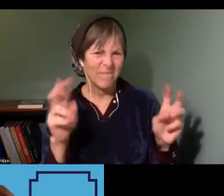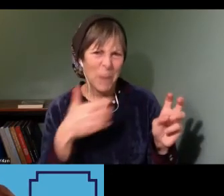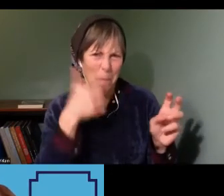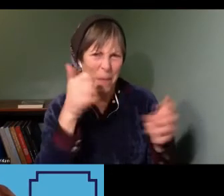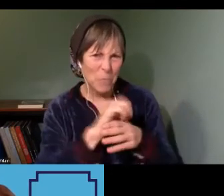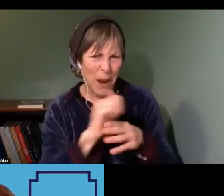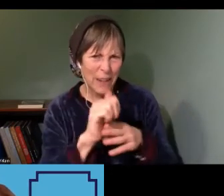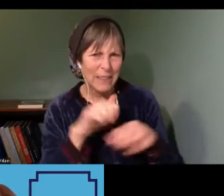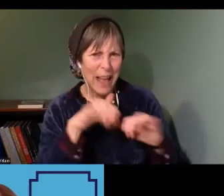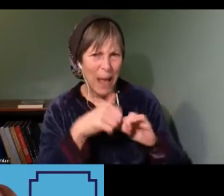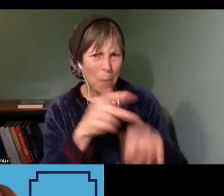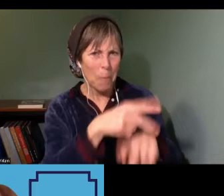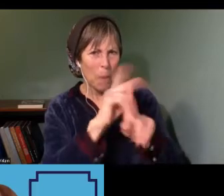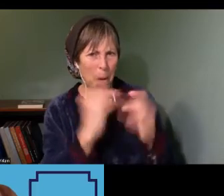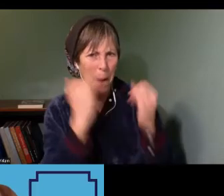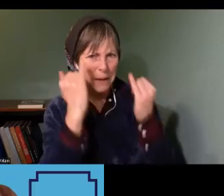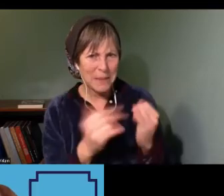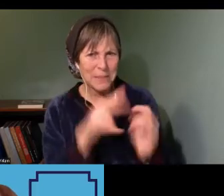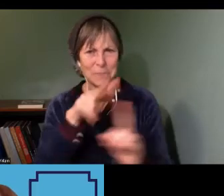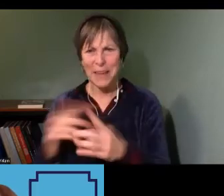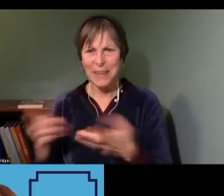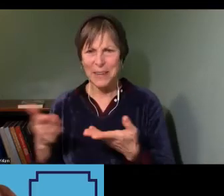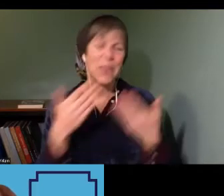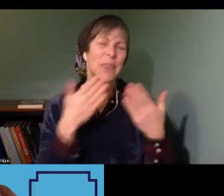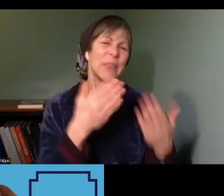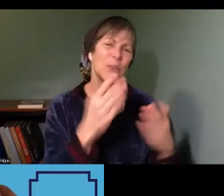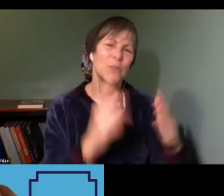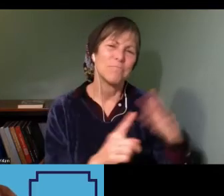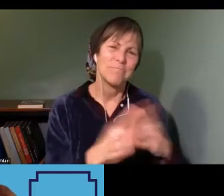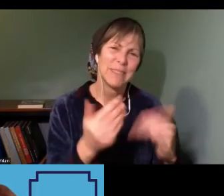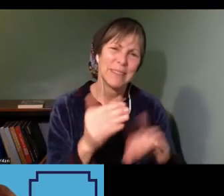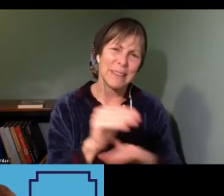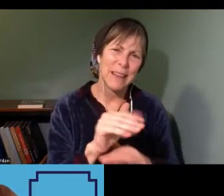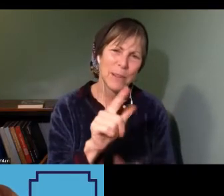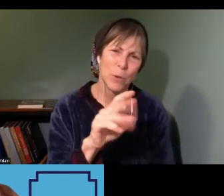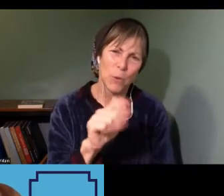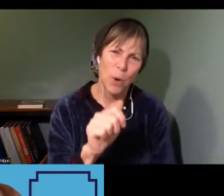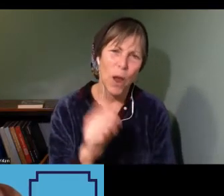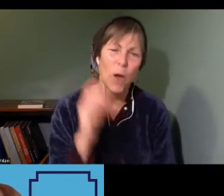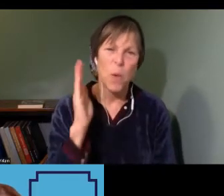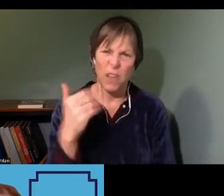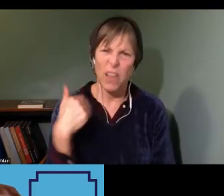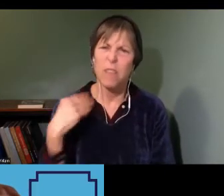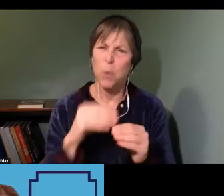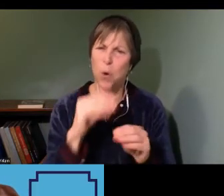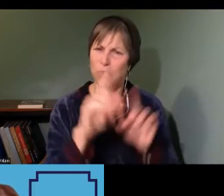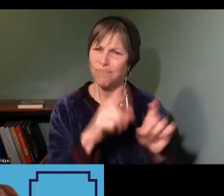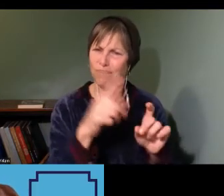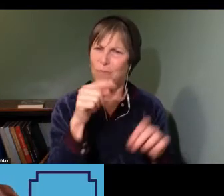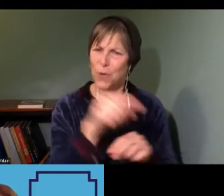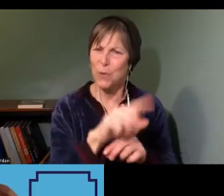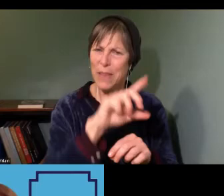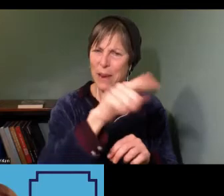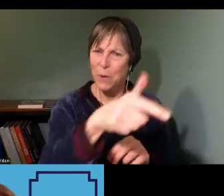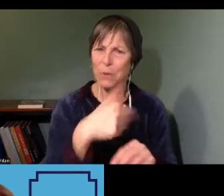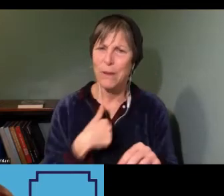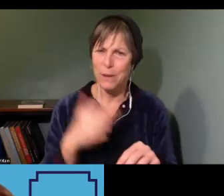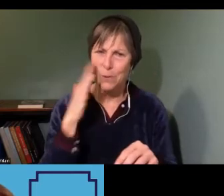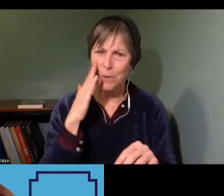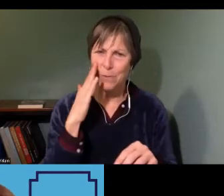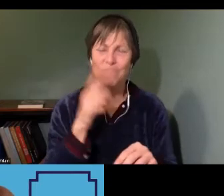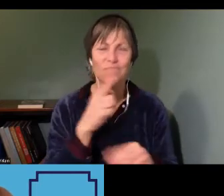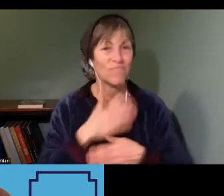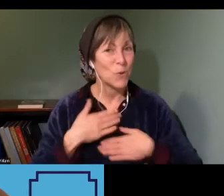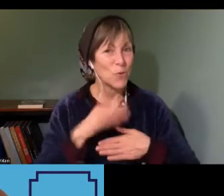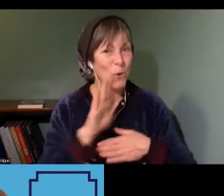here so thank you so much for appearing tonight laura i'm sure we'll have follow-up questions for you um and we really enjoyed your